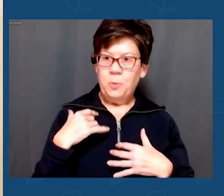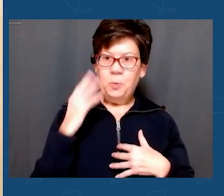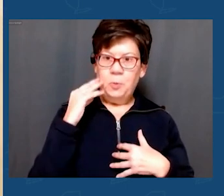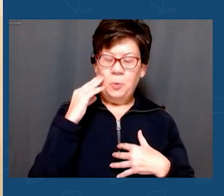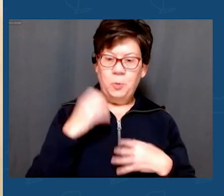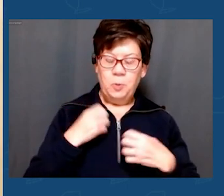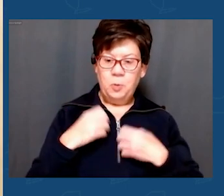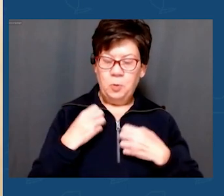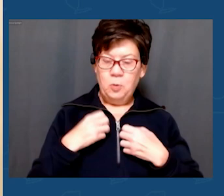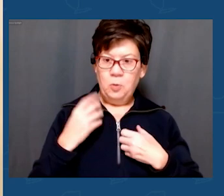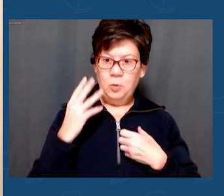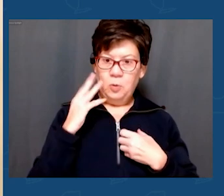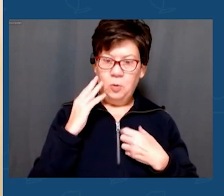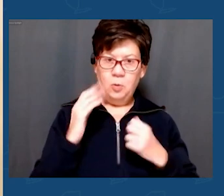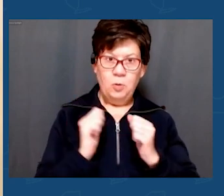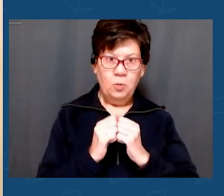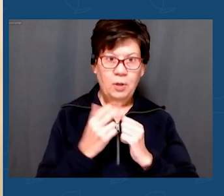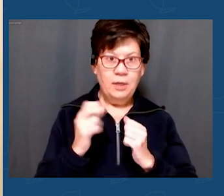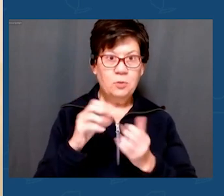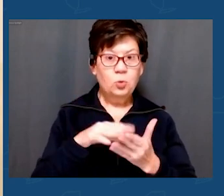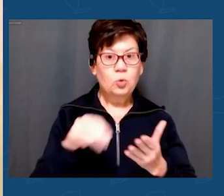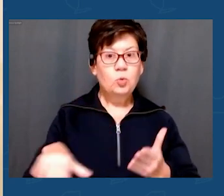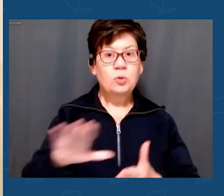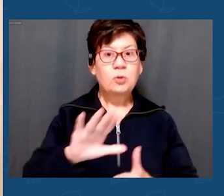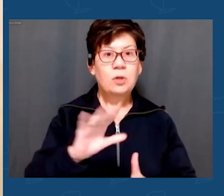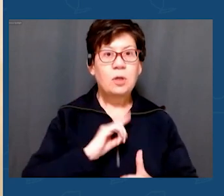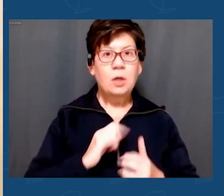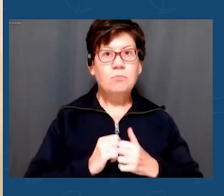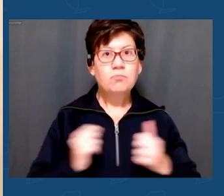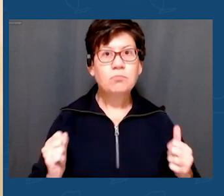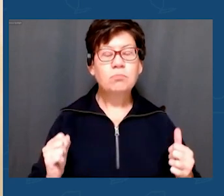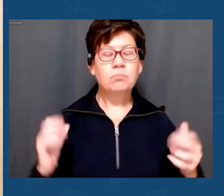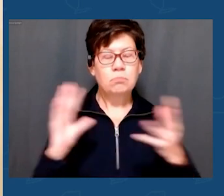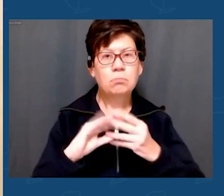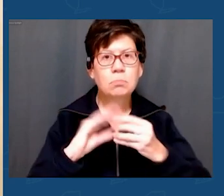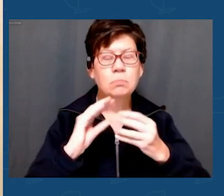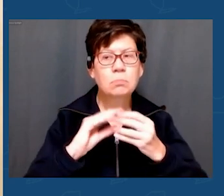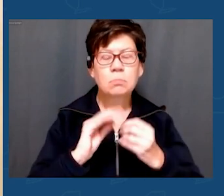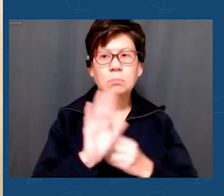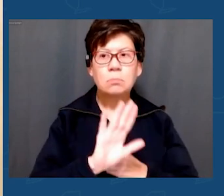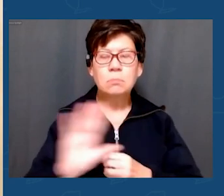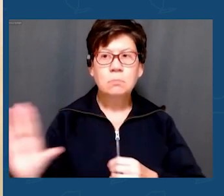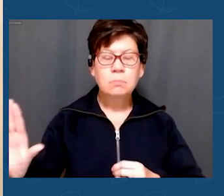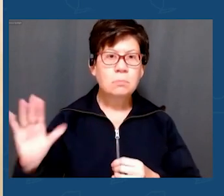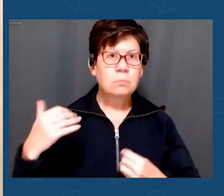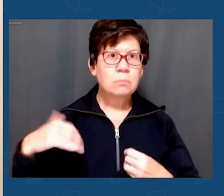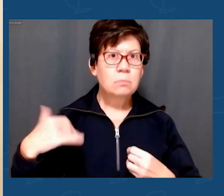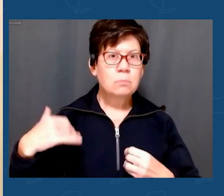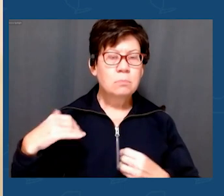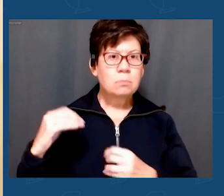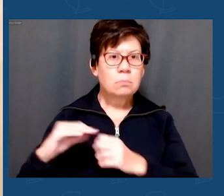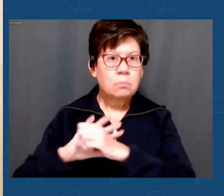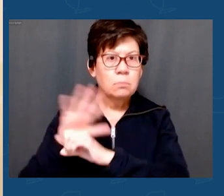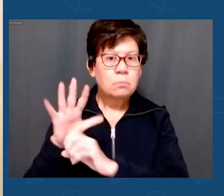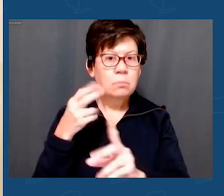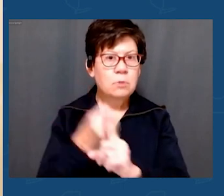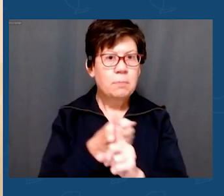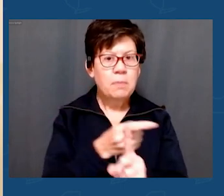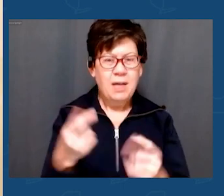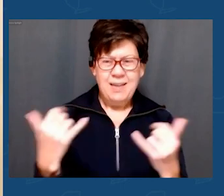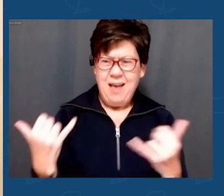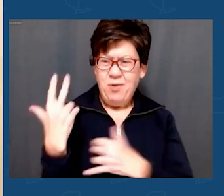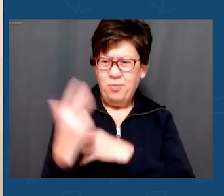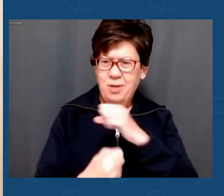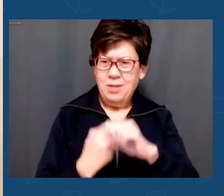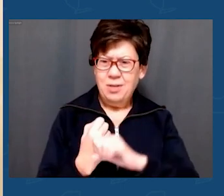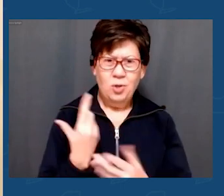school students who opened up their hearts to me, talking about the impact of the pandemic on them even 3 years later.